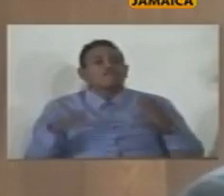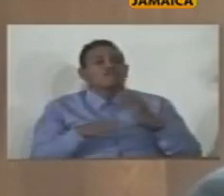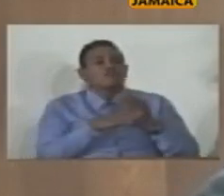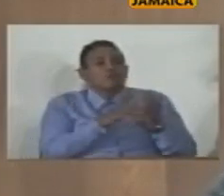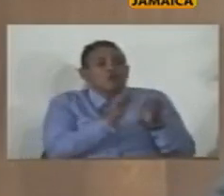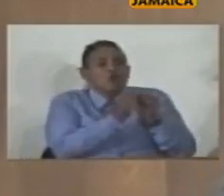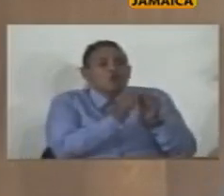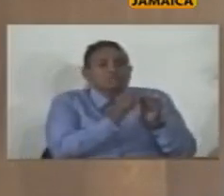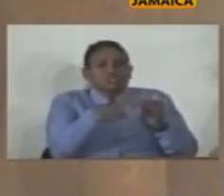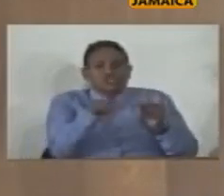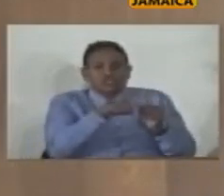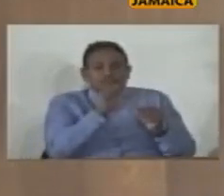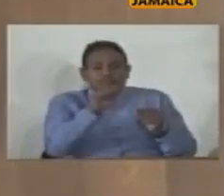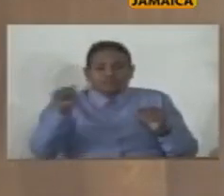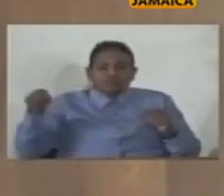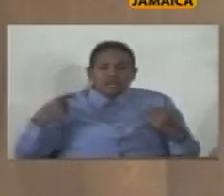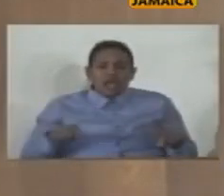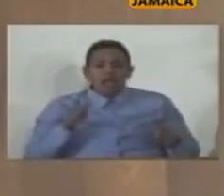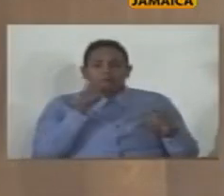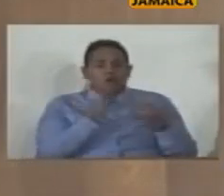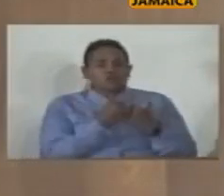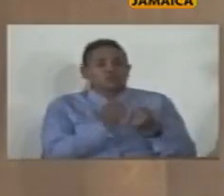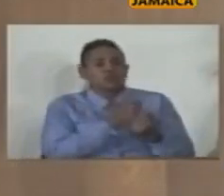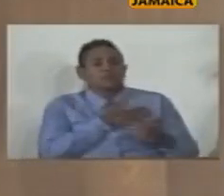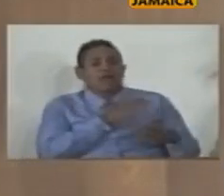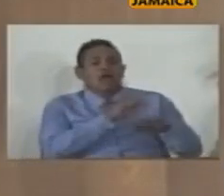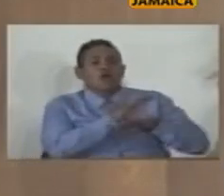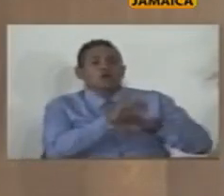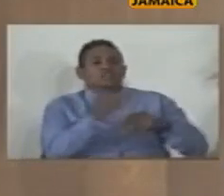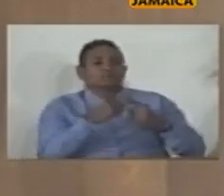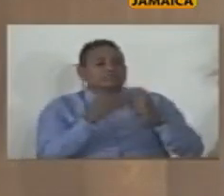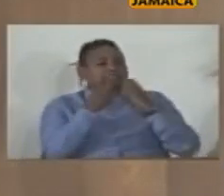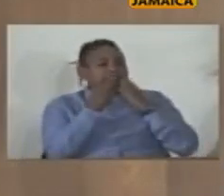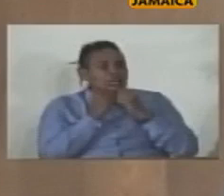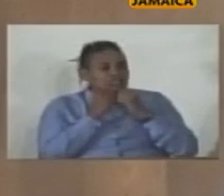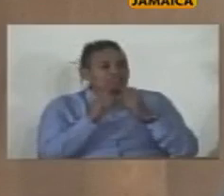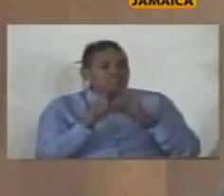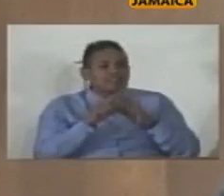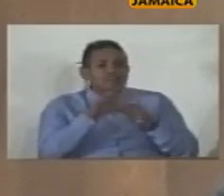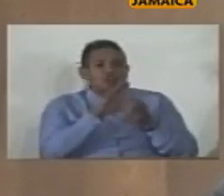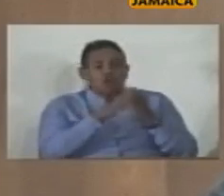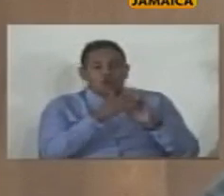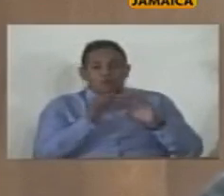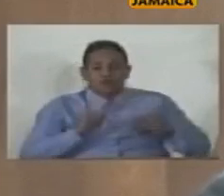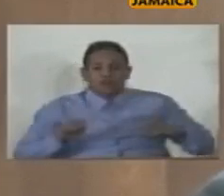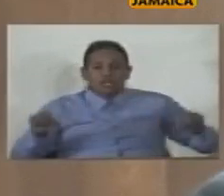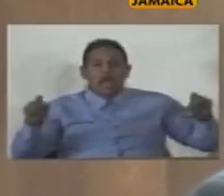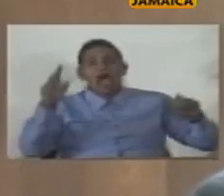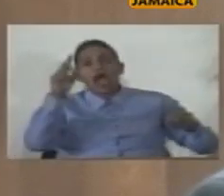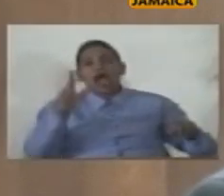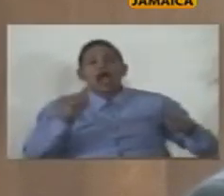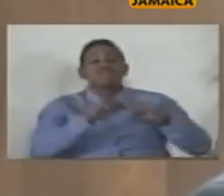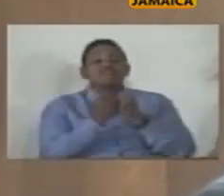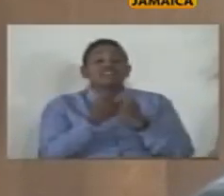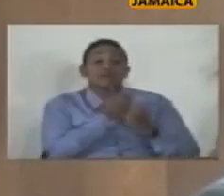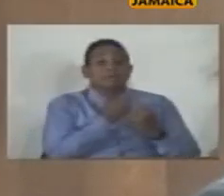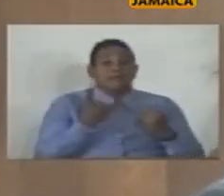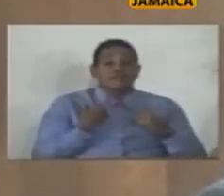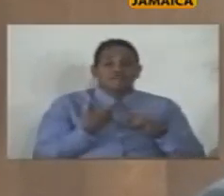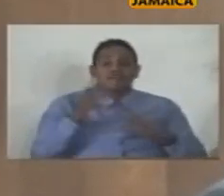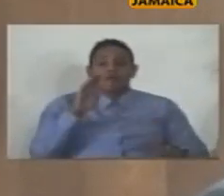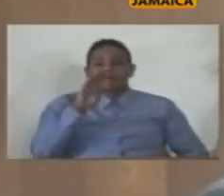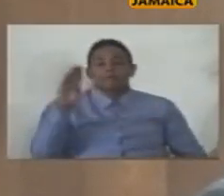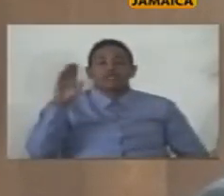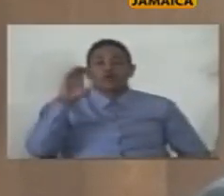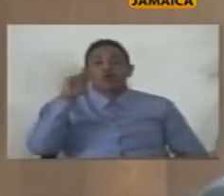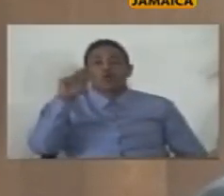playing gears in association with my councillors and caretakers. Half of the team members from the B.B. Coke High